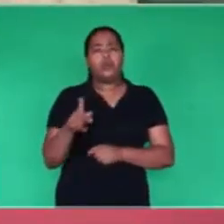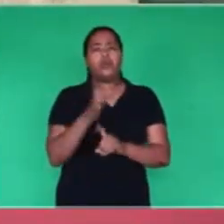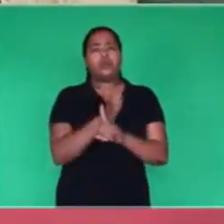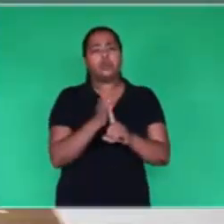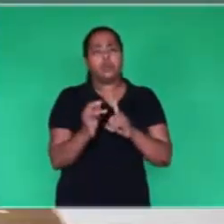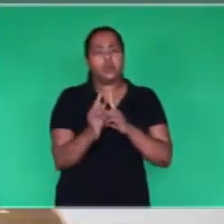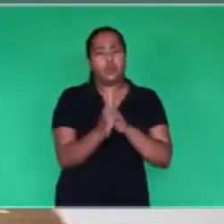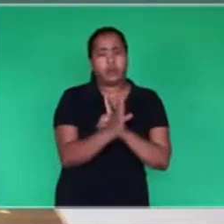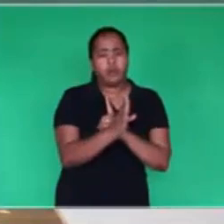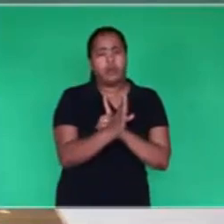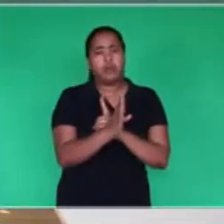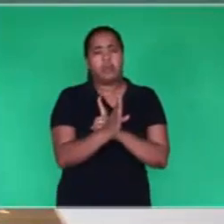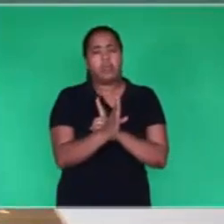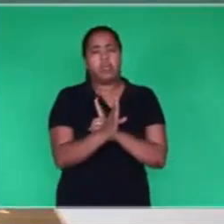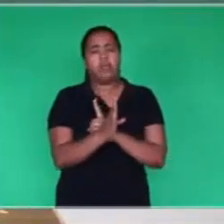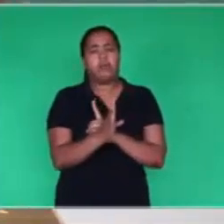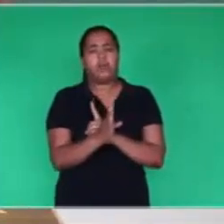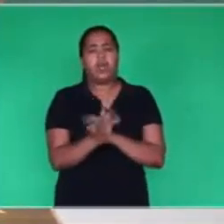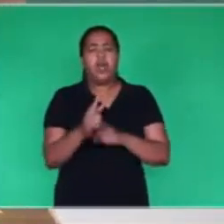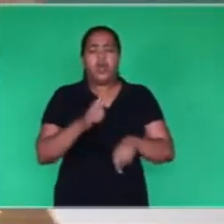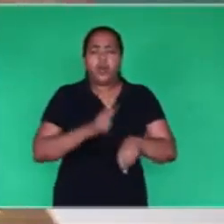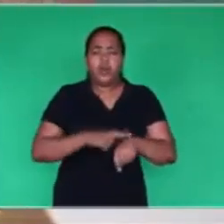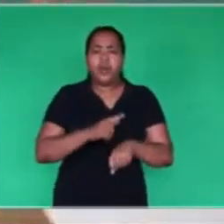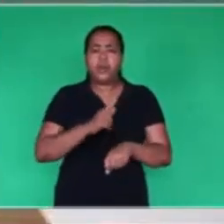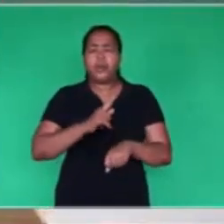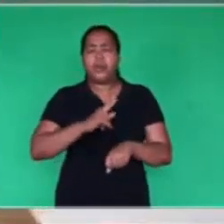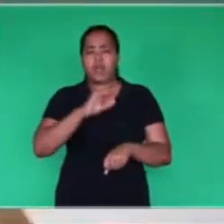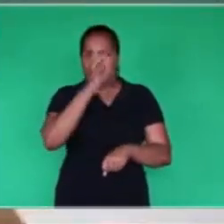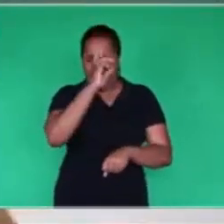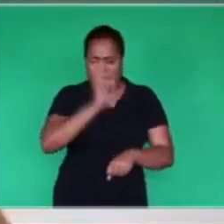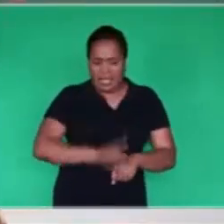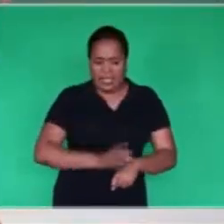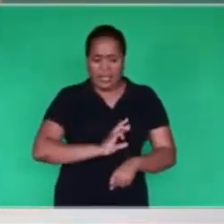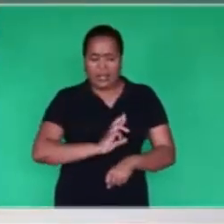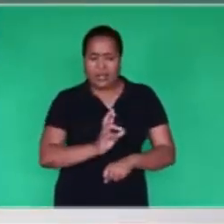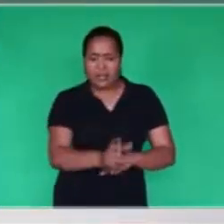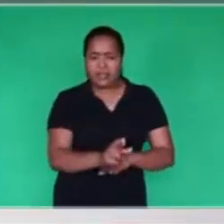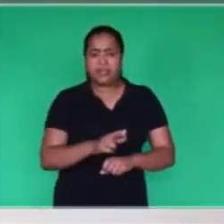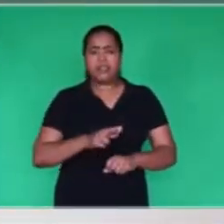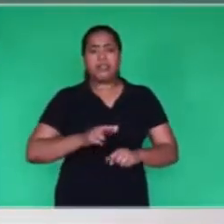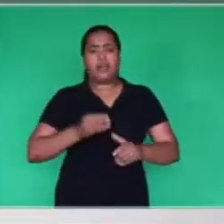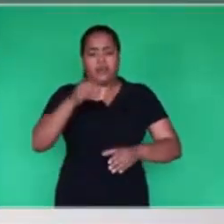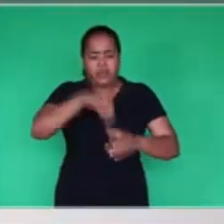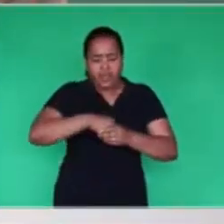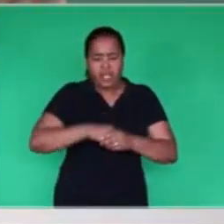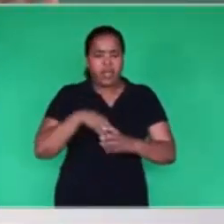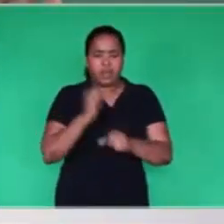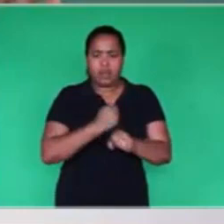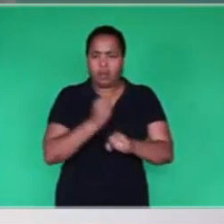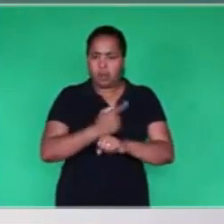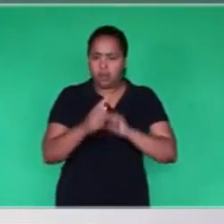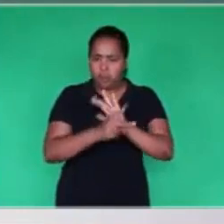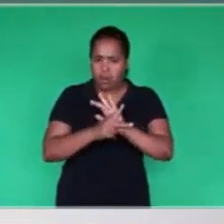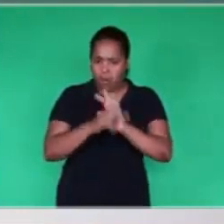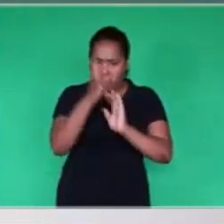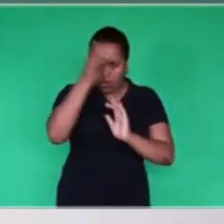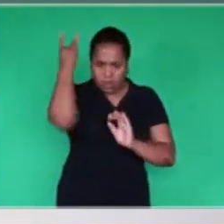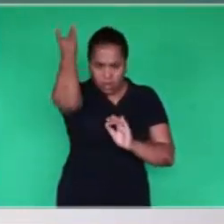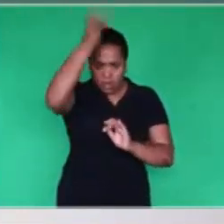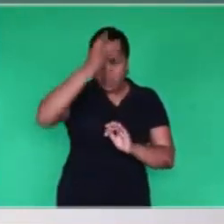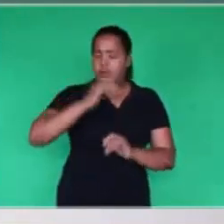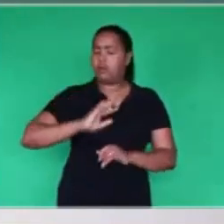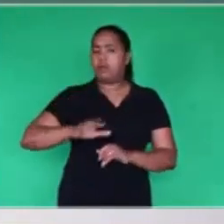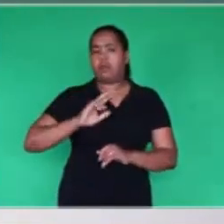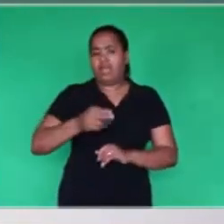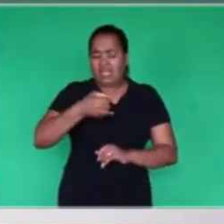work. This work of the Spirit, what is from the Spirit is from the Spirit, what is from the